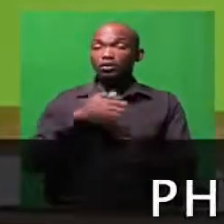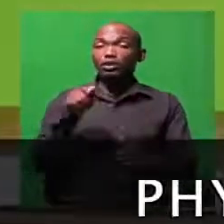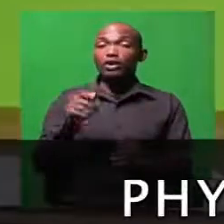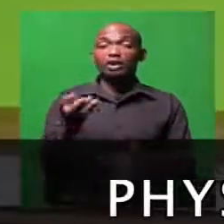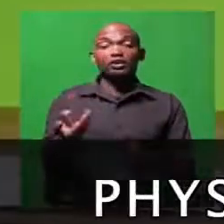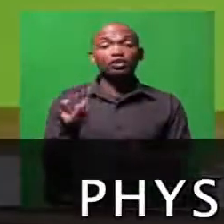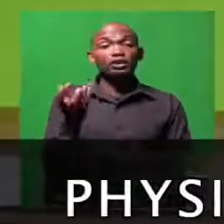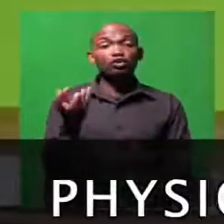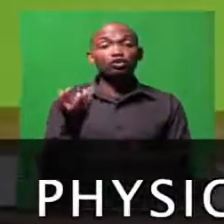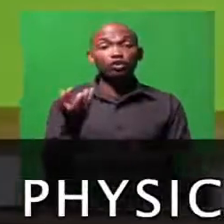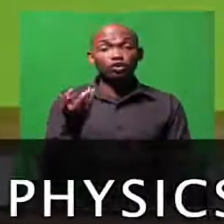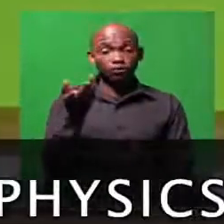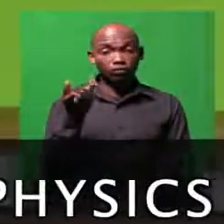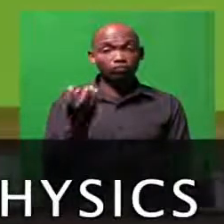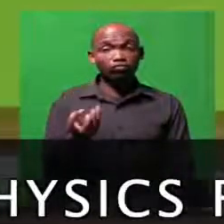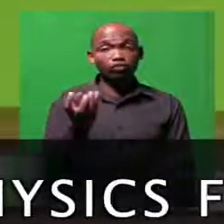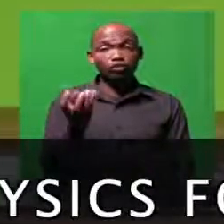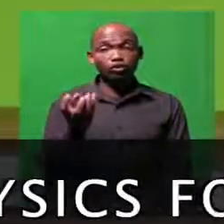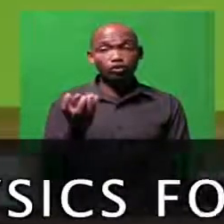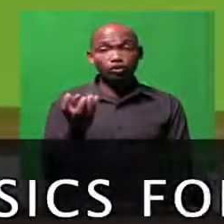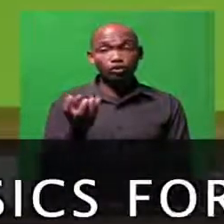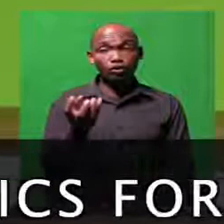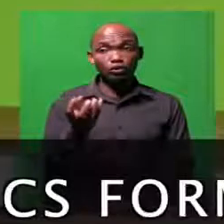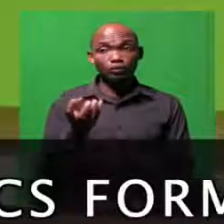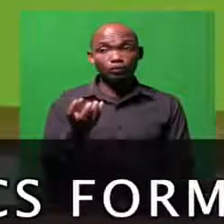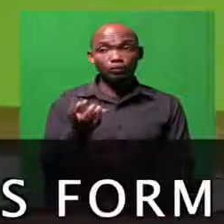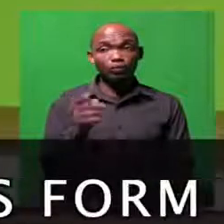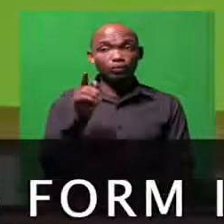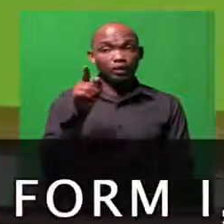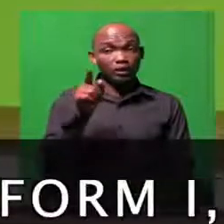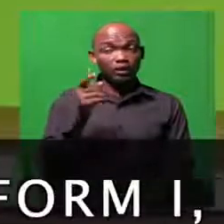stone. So